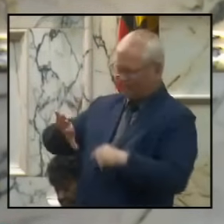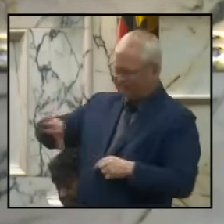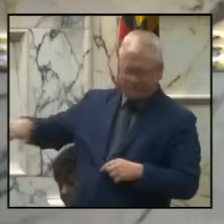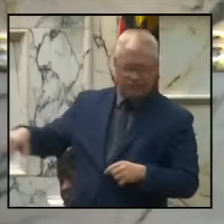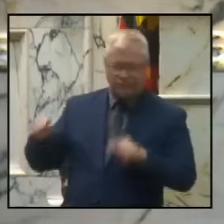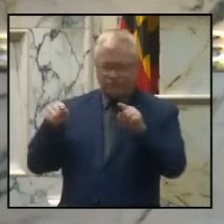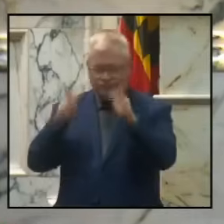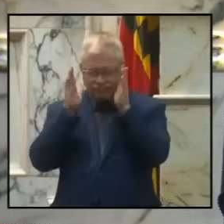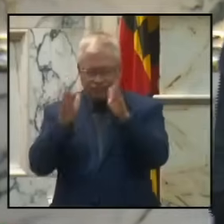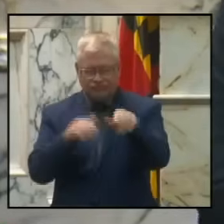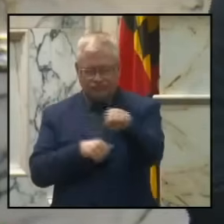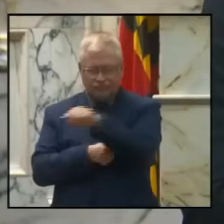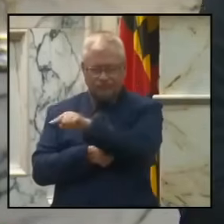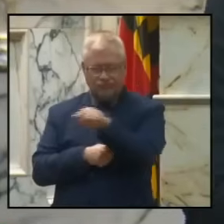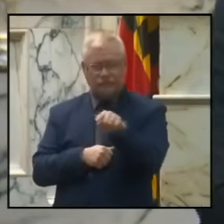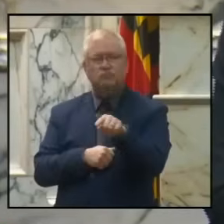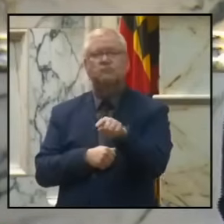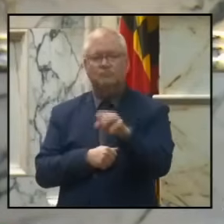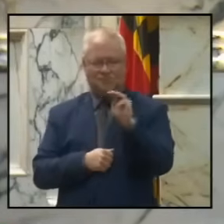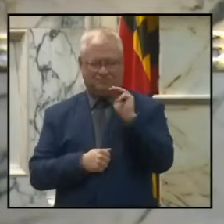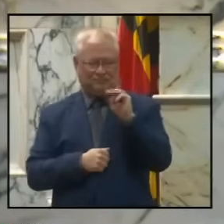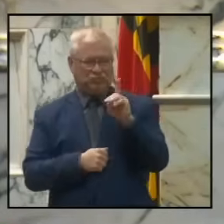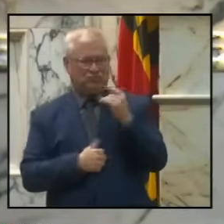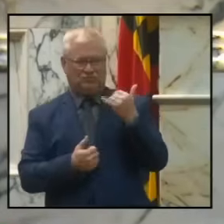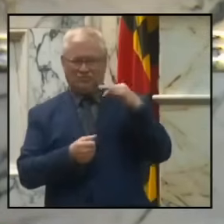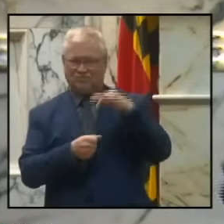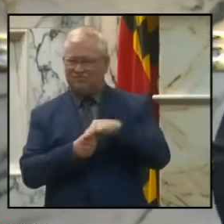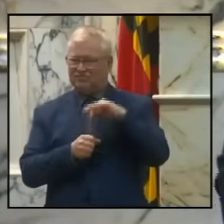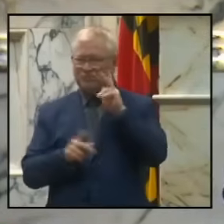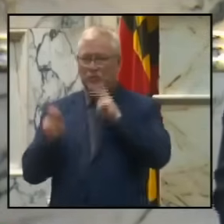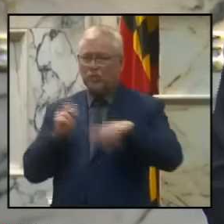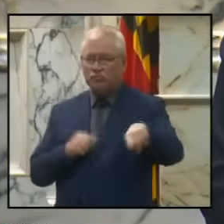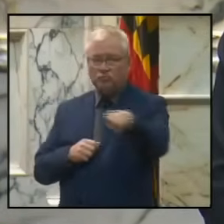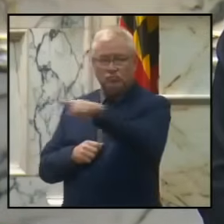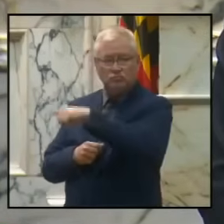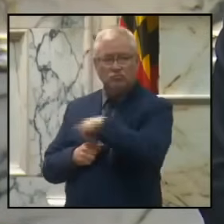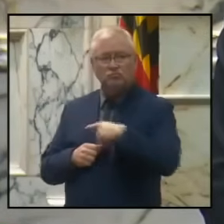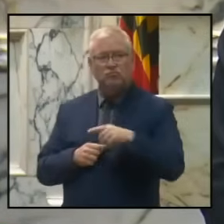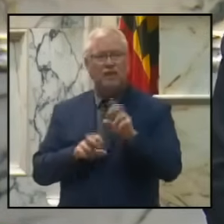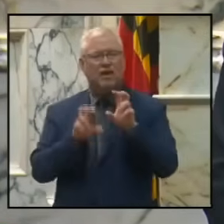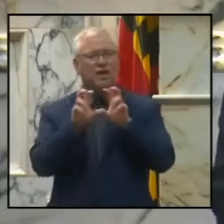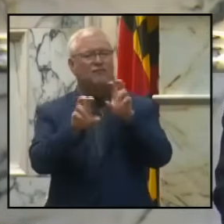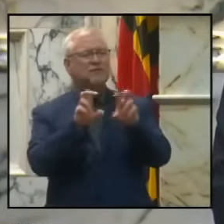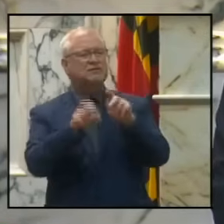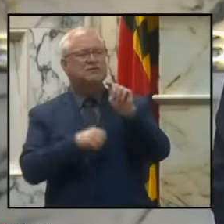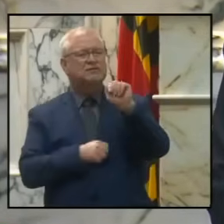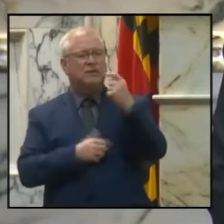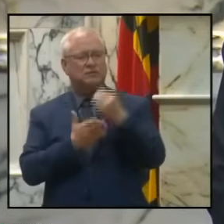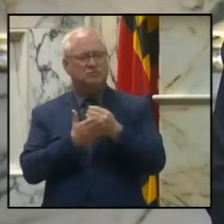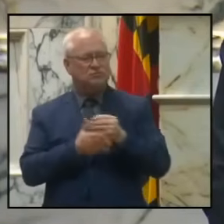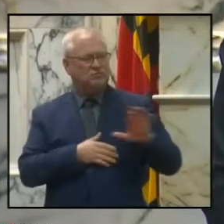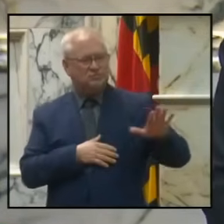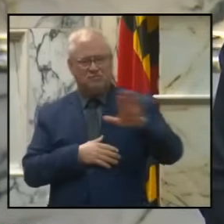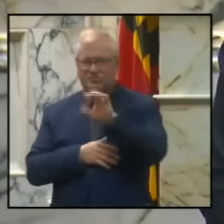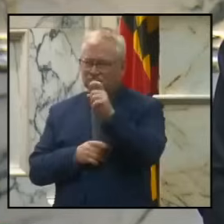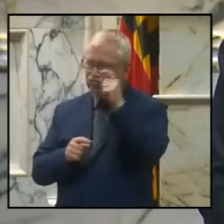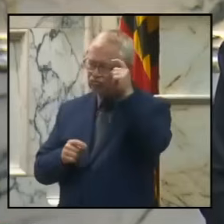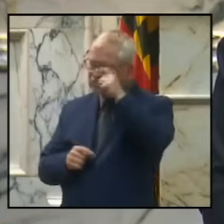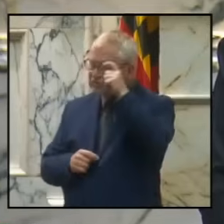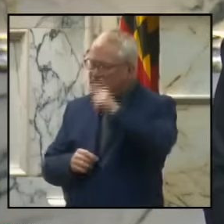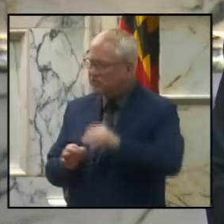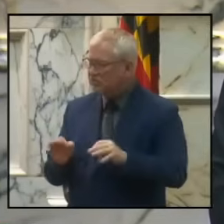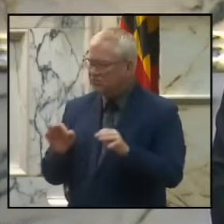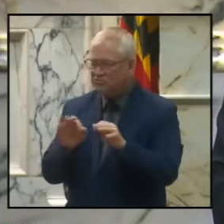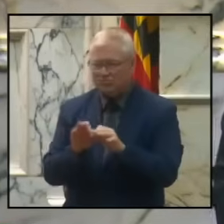Marylanders expect their elected officials to invest their tax dollars wisely. And we also need to ensure that